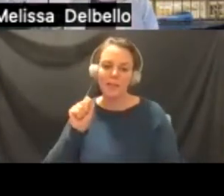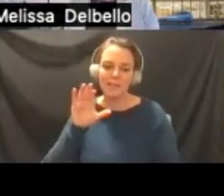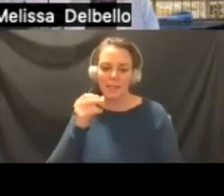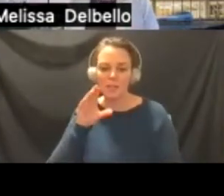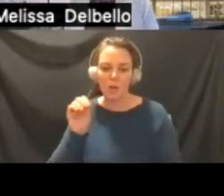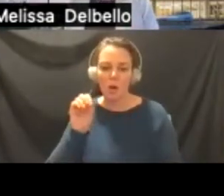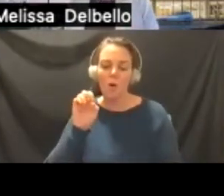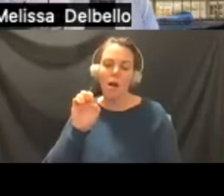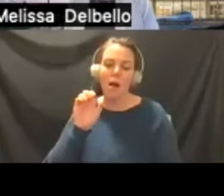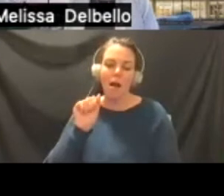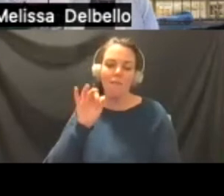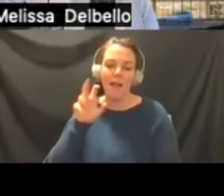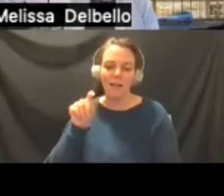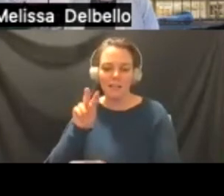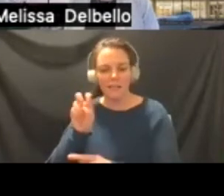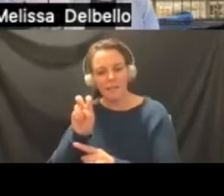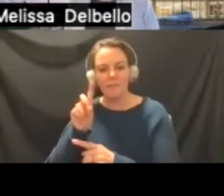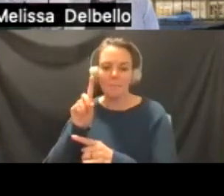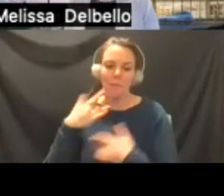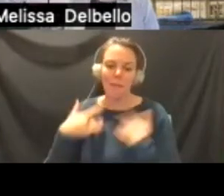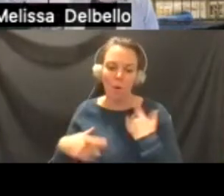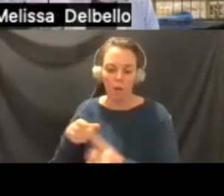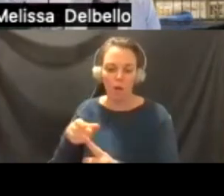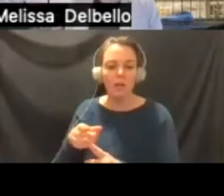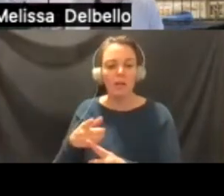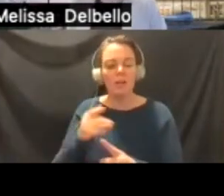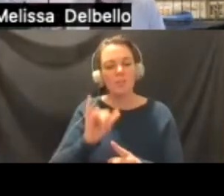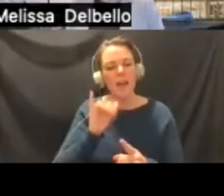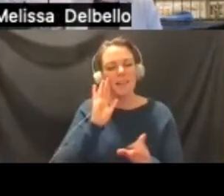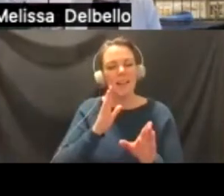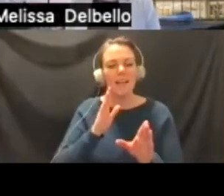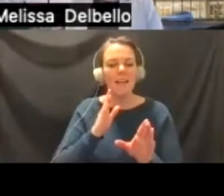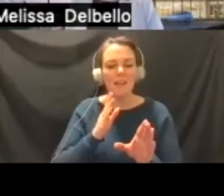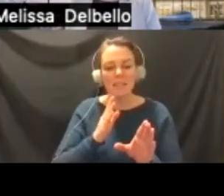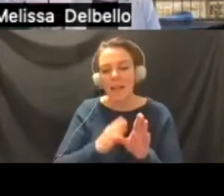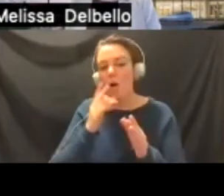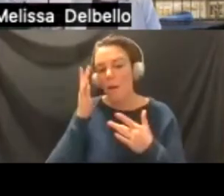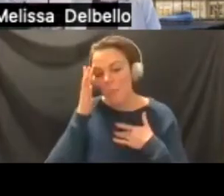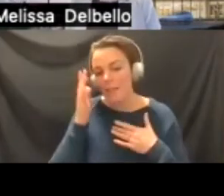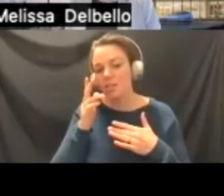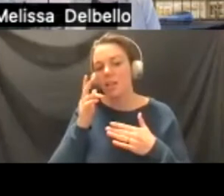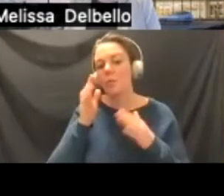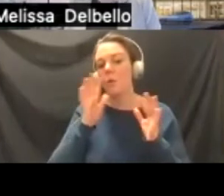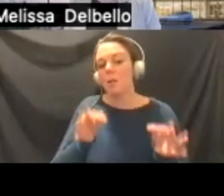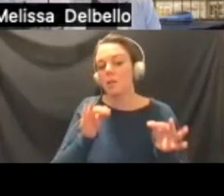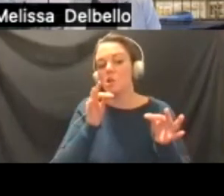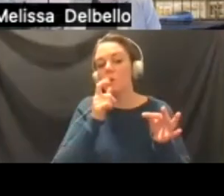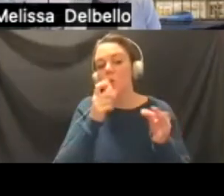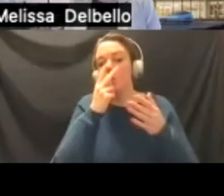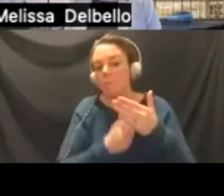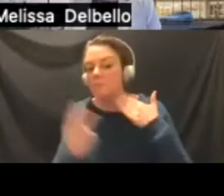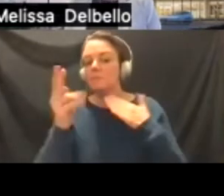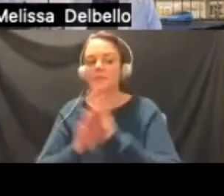bipolar. So it's sort of the psychopathology that goes on to predict who's going to develop bipolar